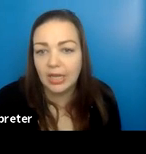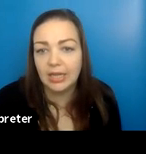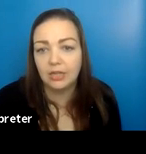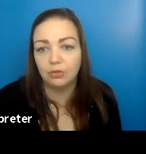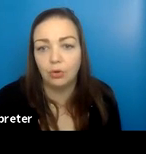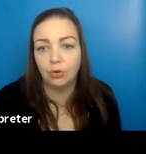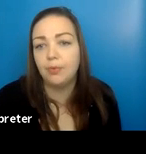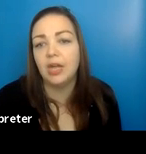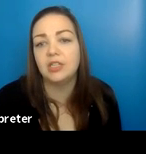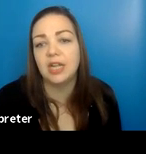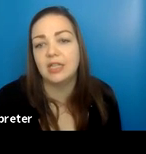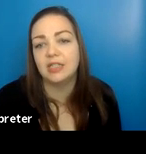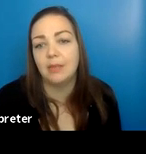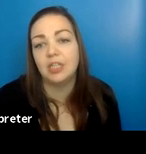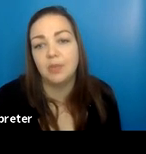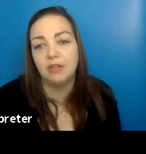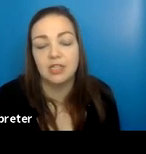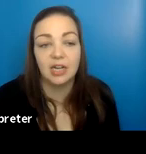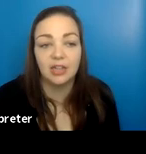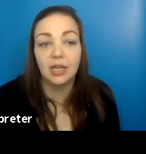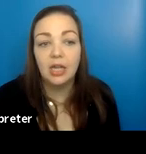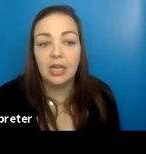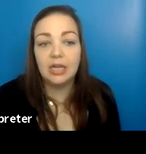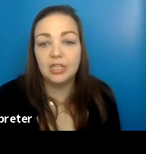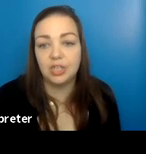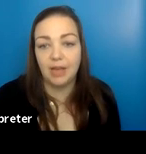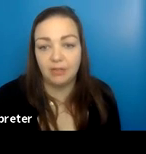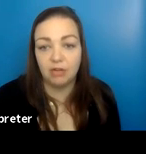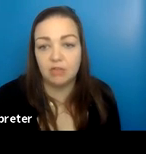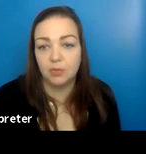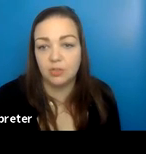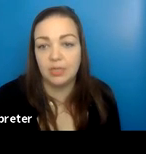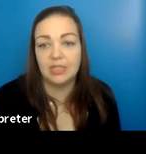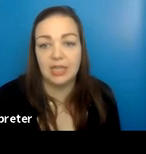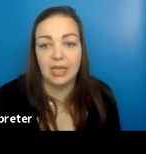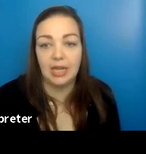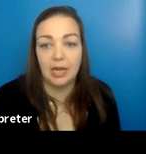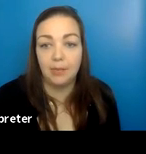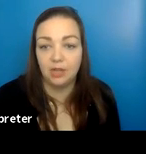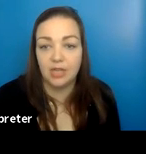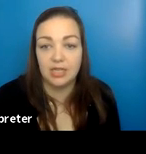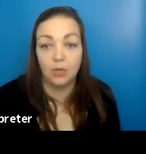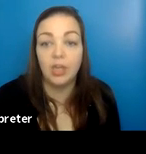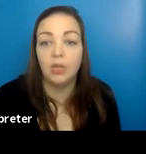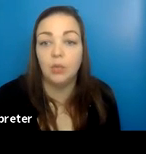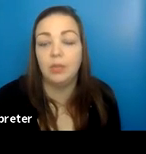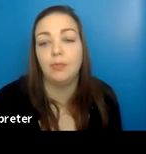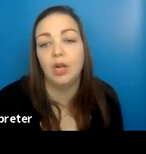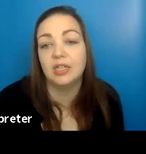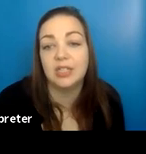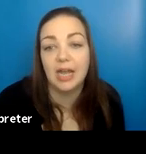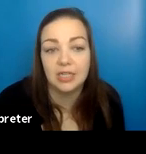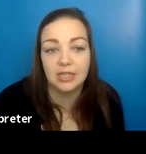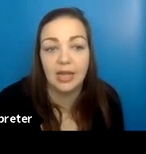Black colleagues or people that understand the same experience. And I think leadership have a great responsibility in empathizing and working with